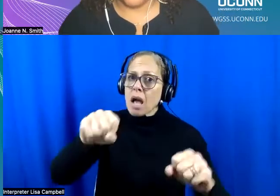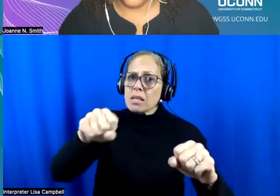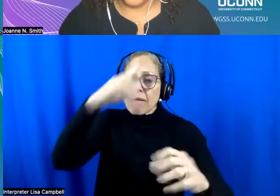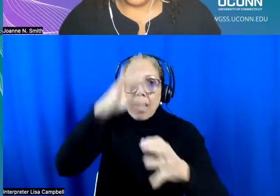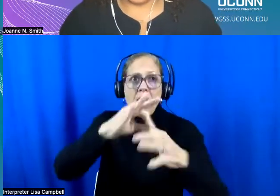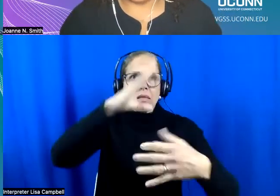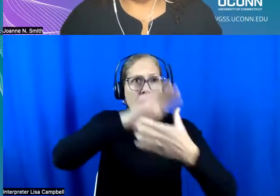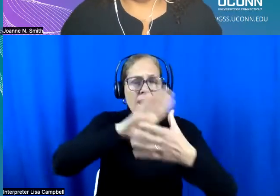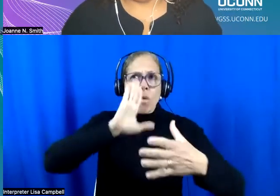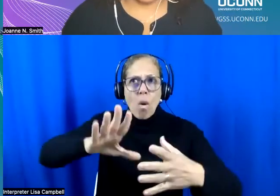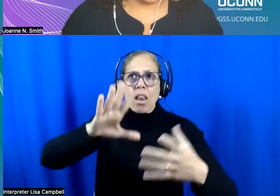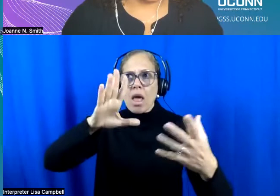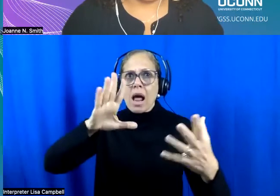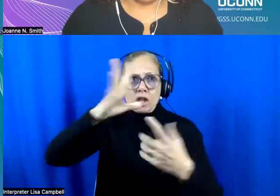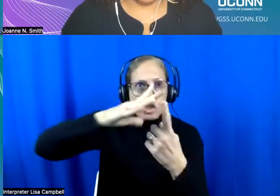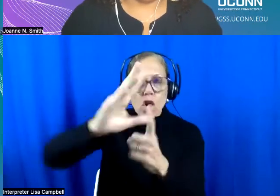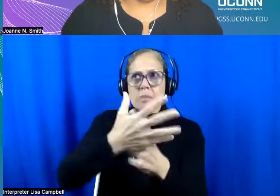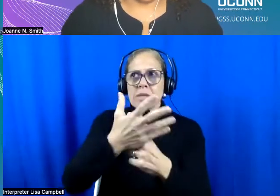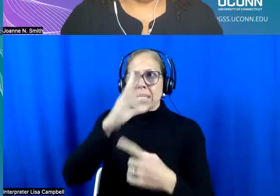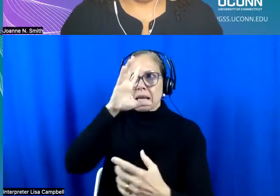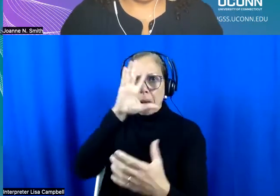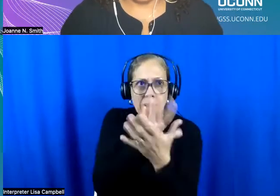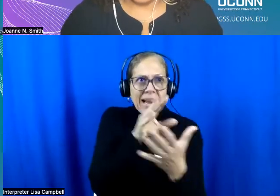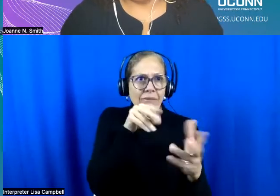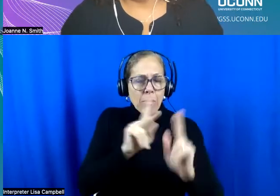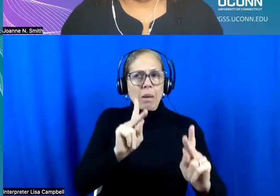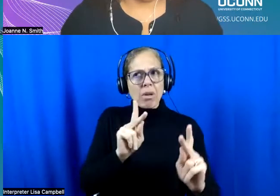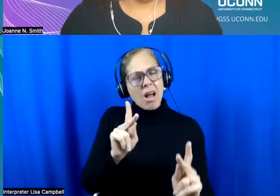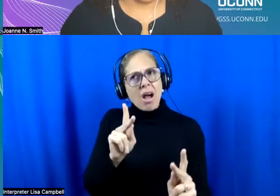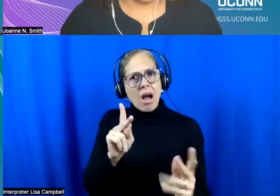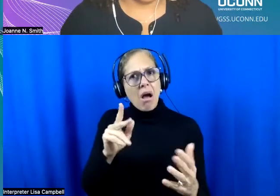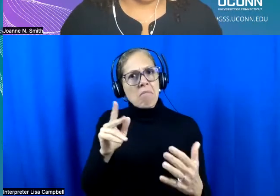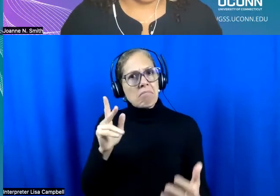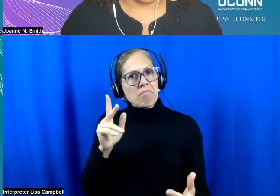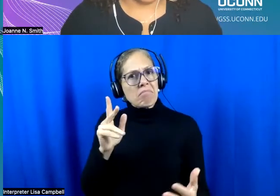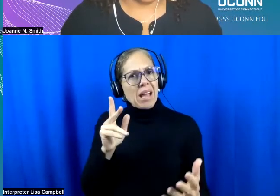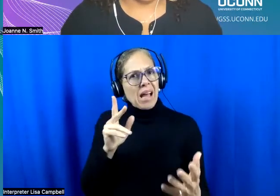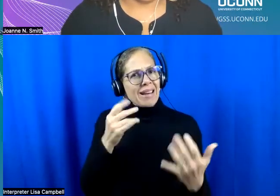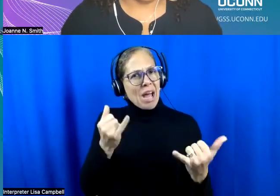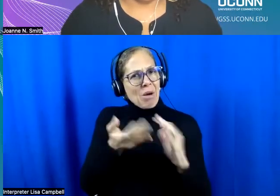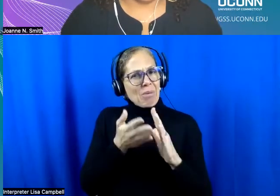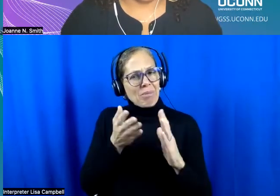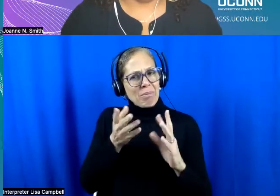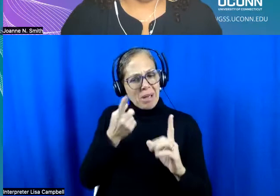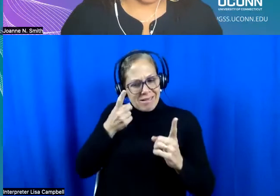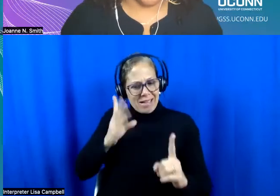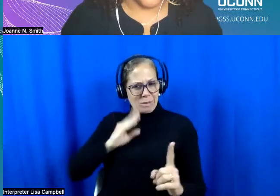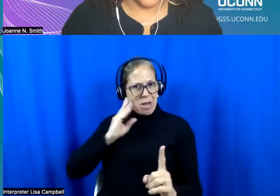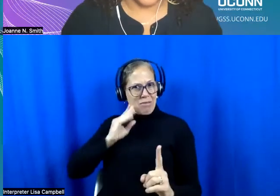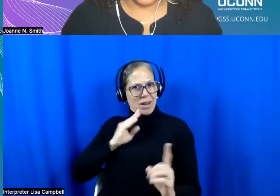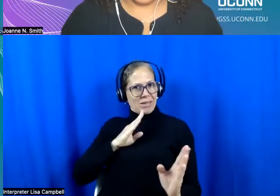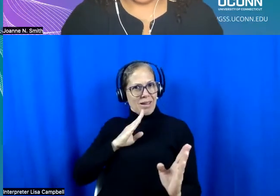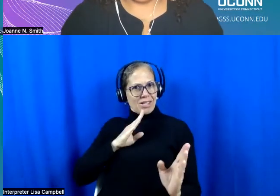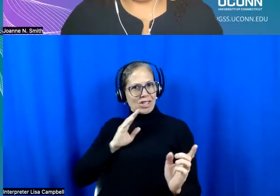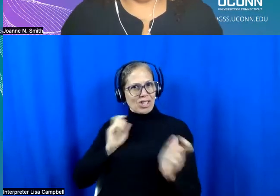belief and circumstances and people is ultimately shifted. And so, you know, for many